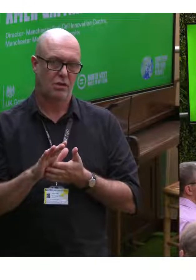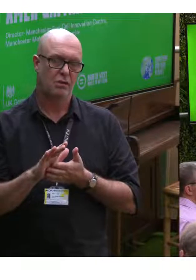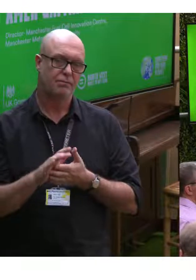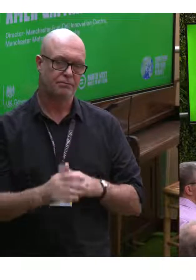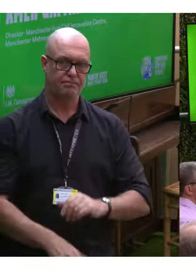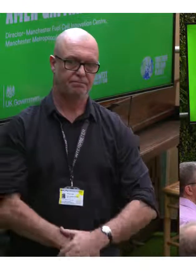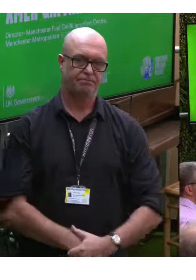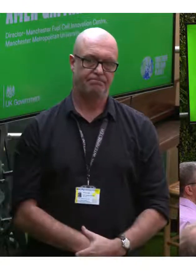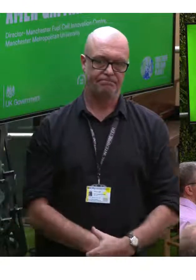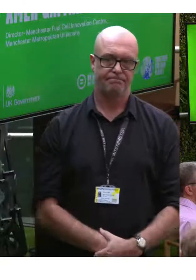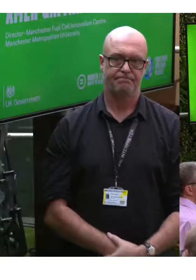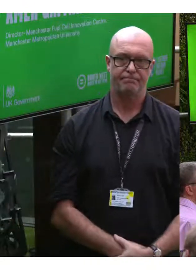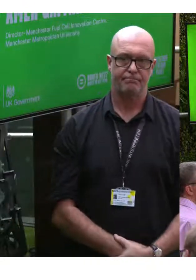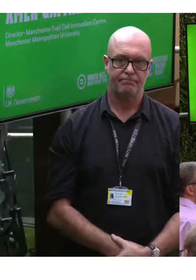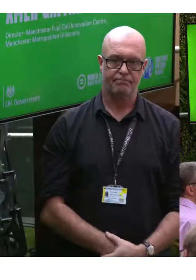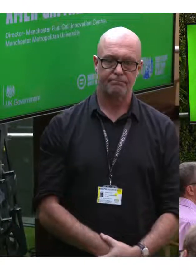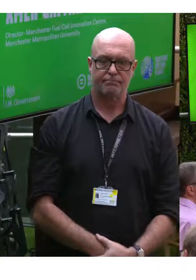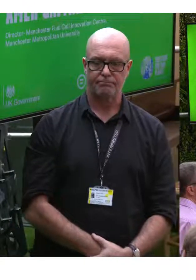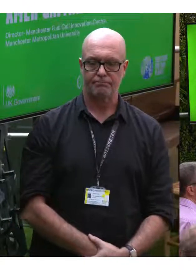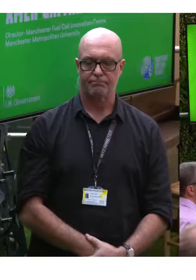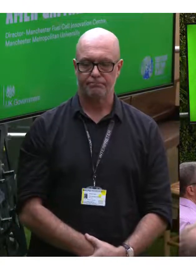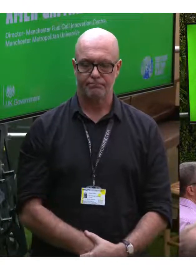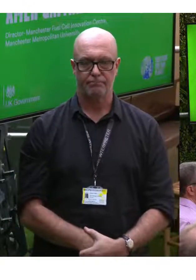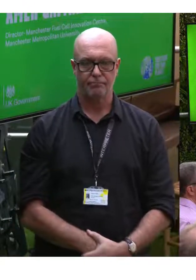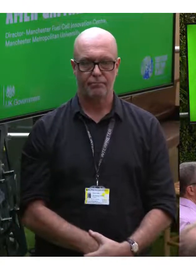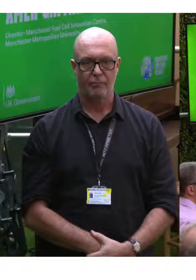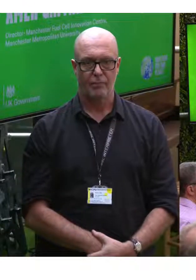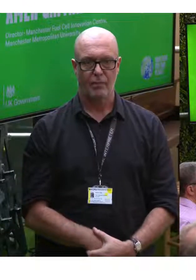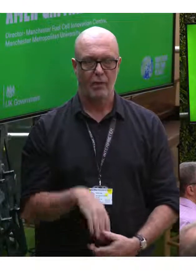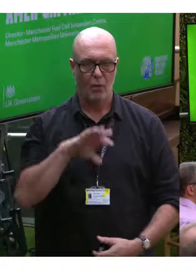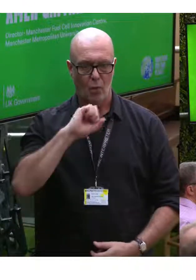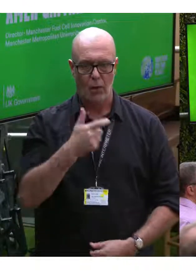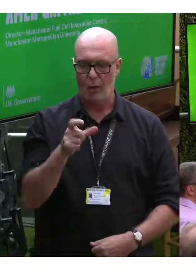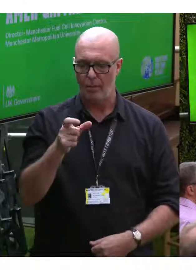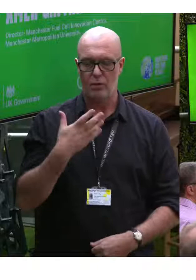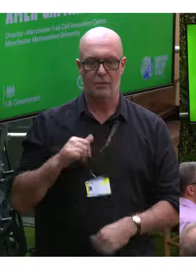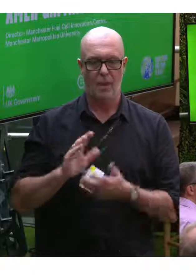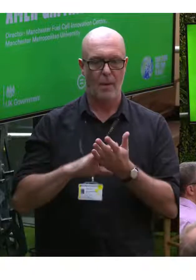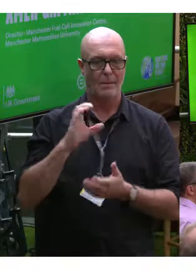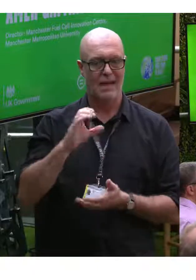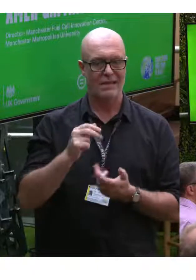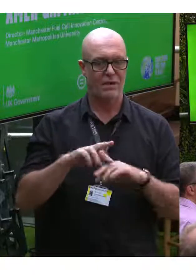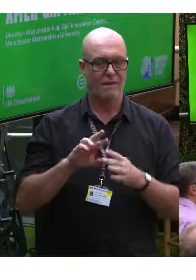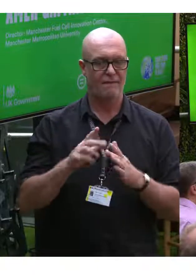who's the director of the Manchester Fuel Cell Innovation Centre at Manchester Met. Over to you, Emma.